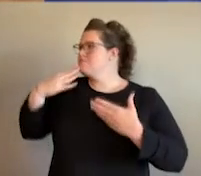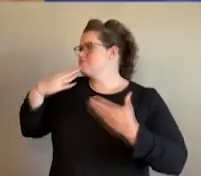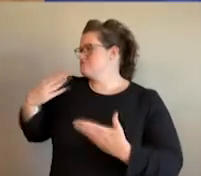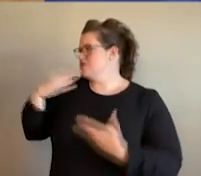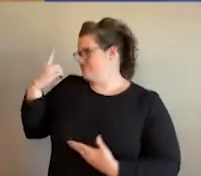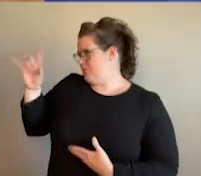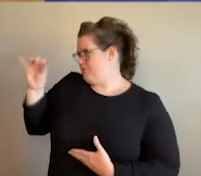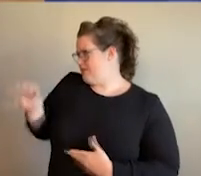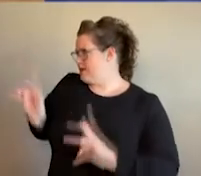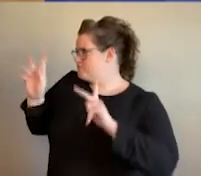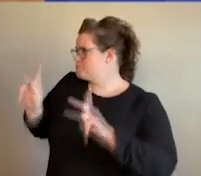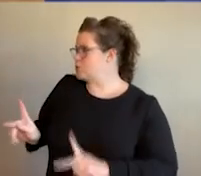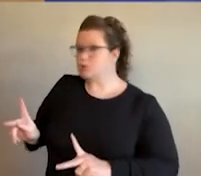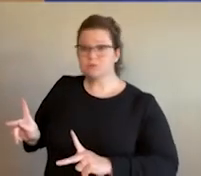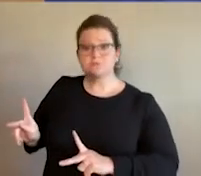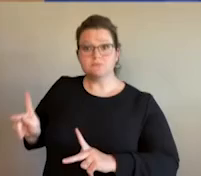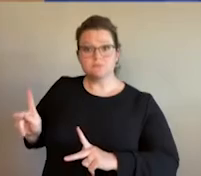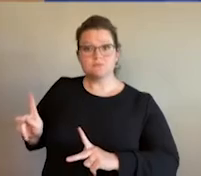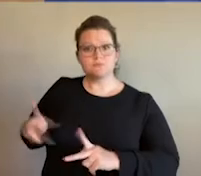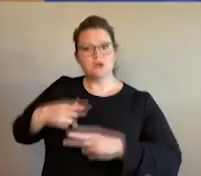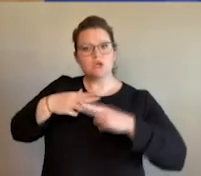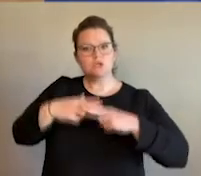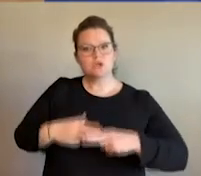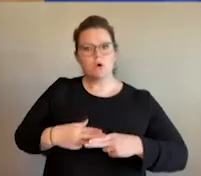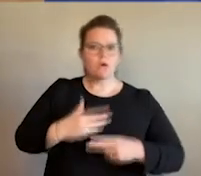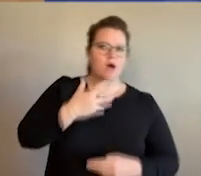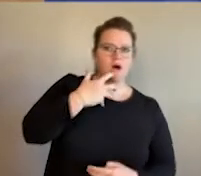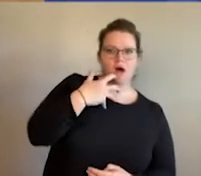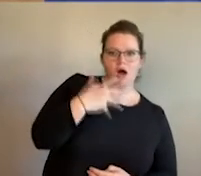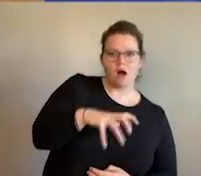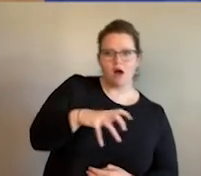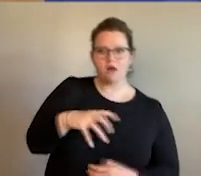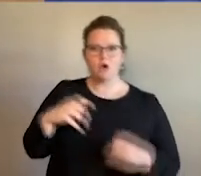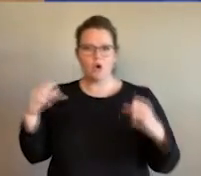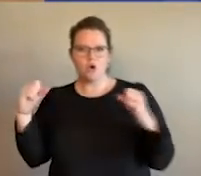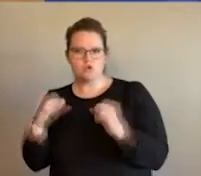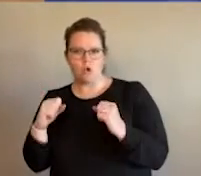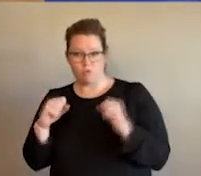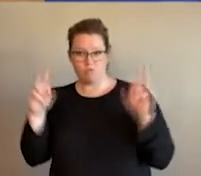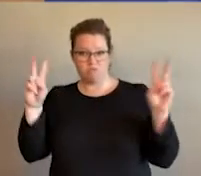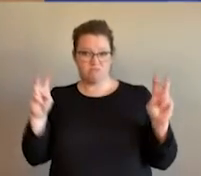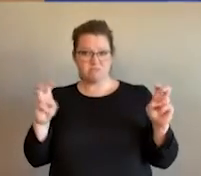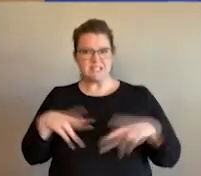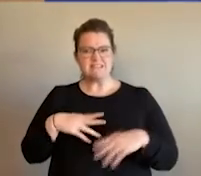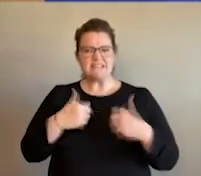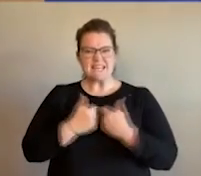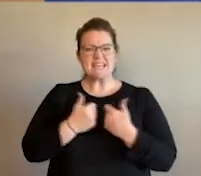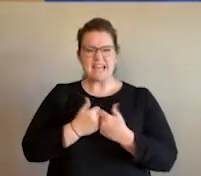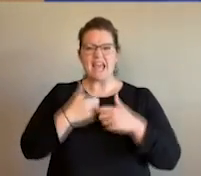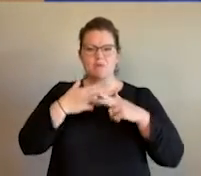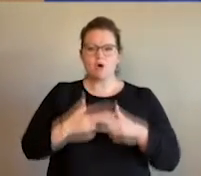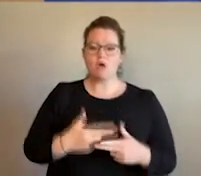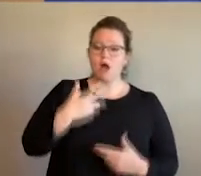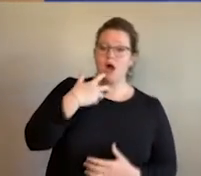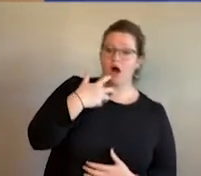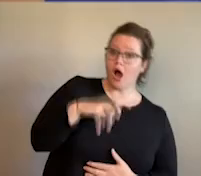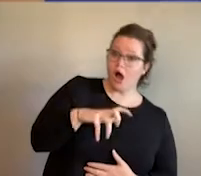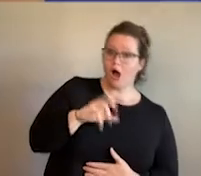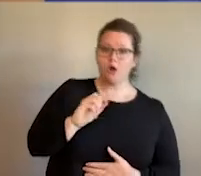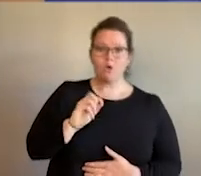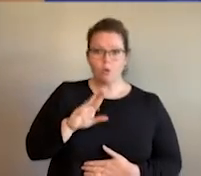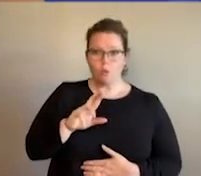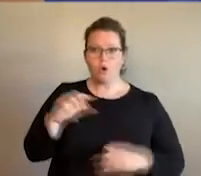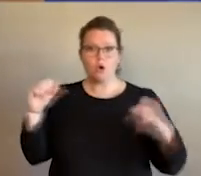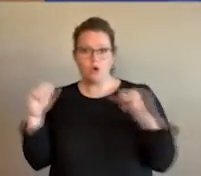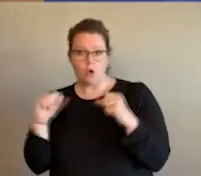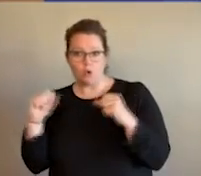for. It's called Hot or Cold. And what you do is you just take a regular